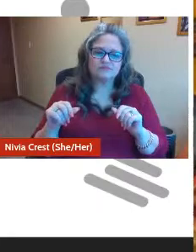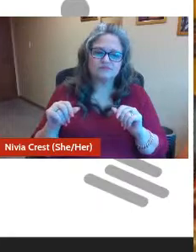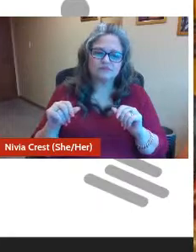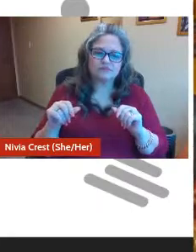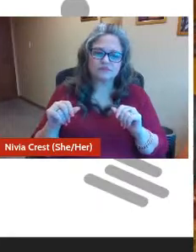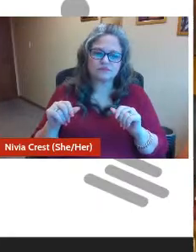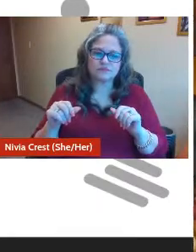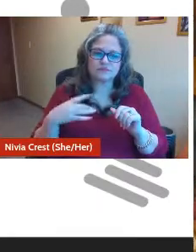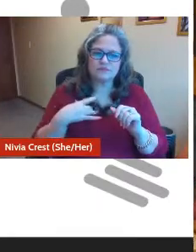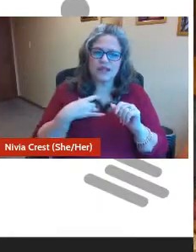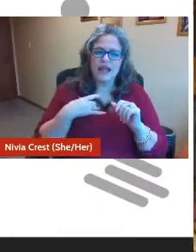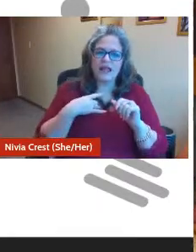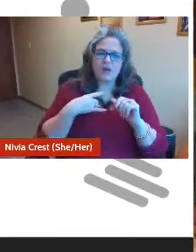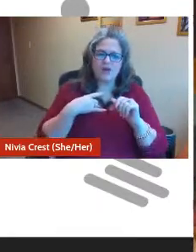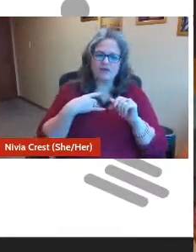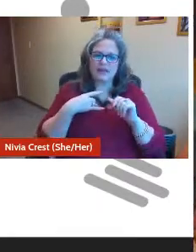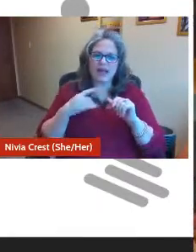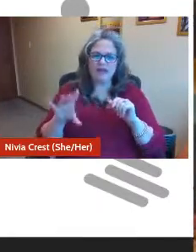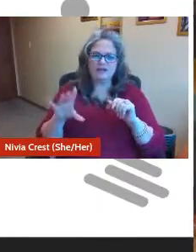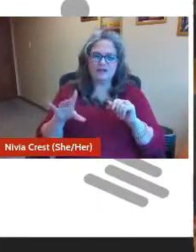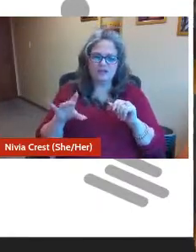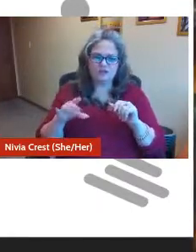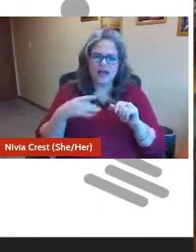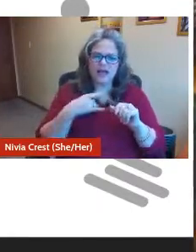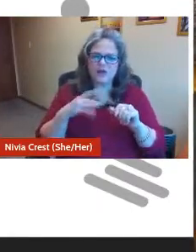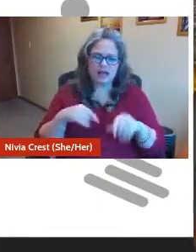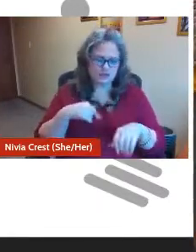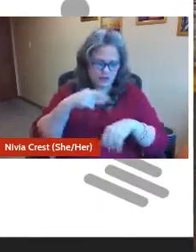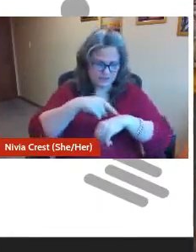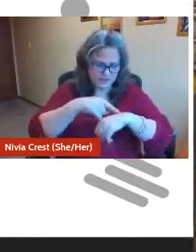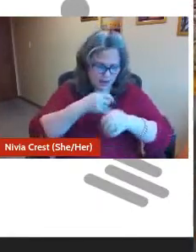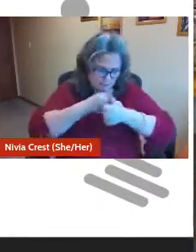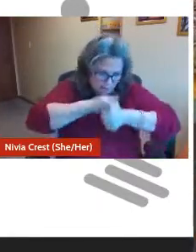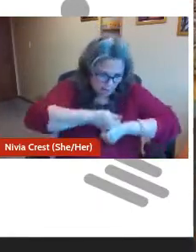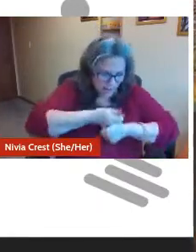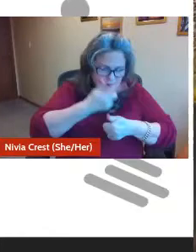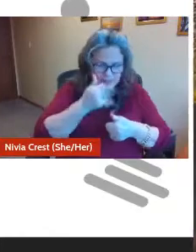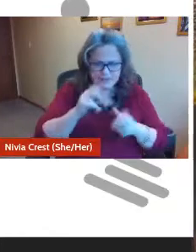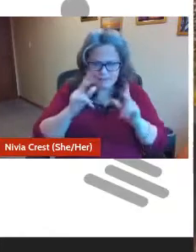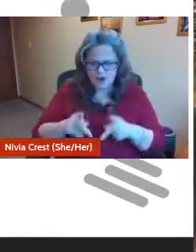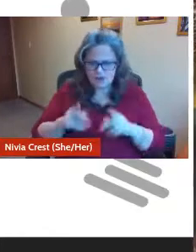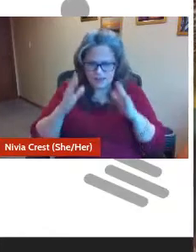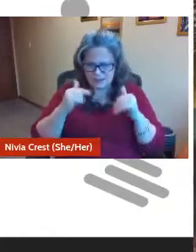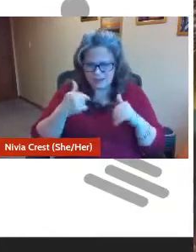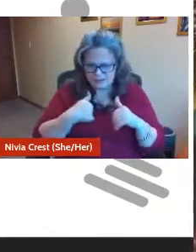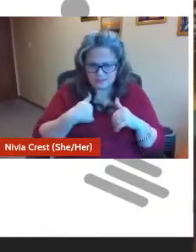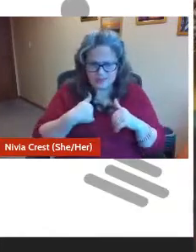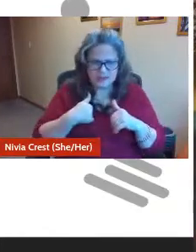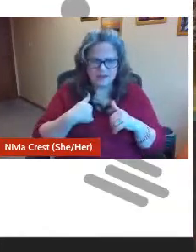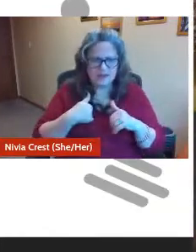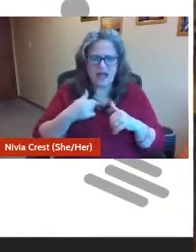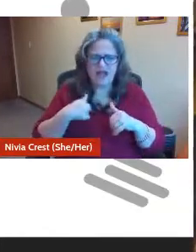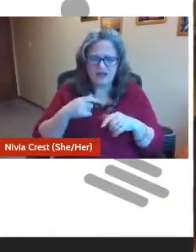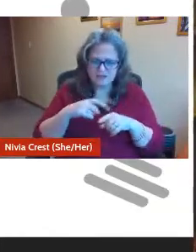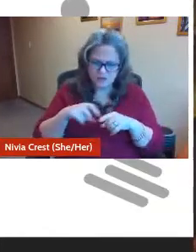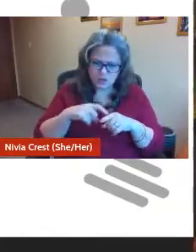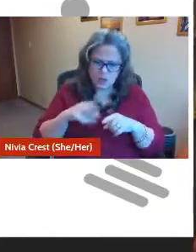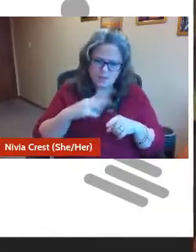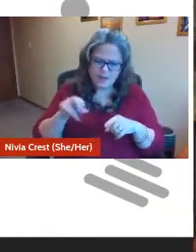I don't like to put myself on the time period. Because a person expects you to do it at that time, I have to sew at my own